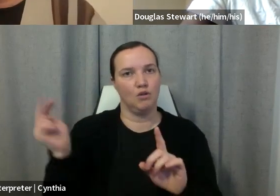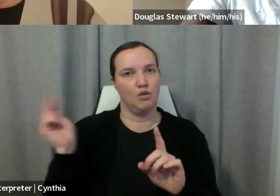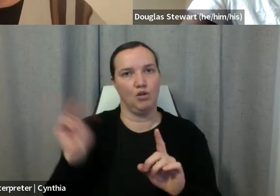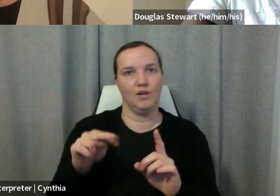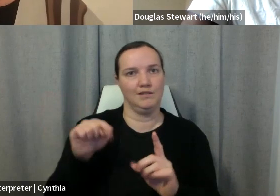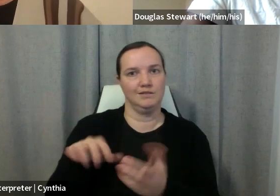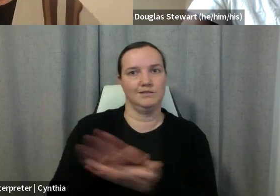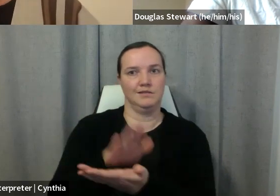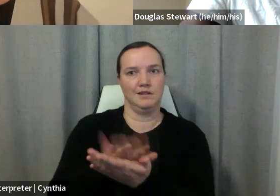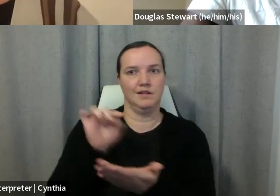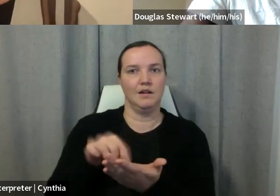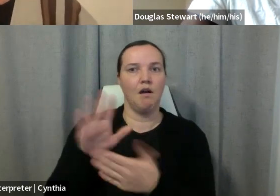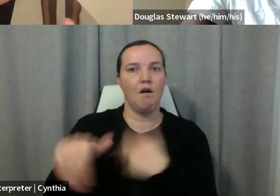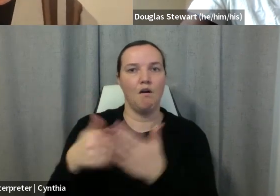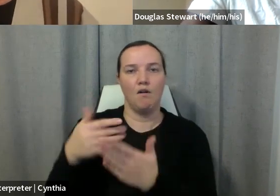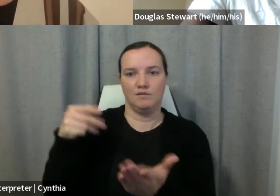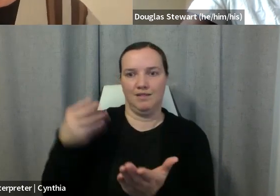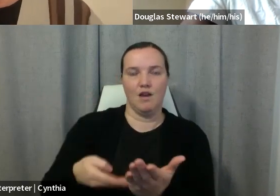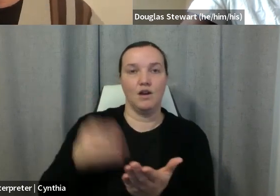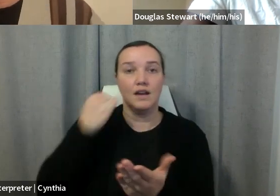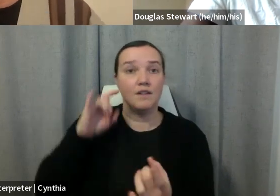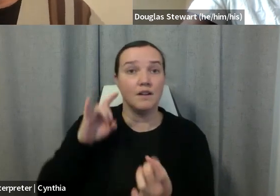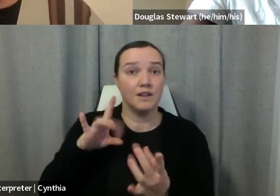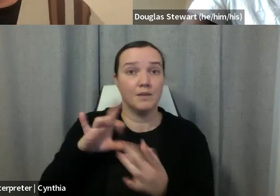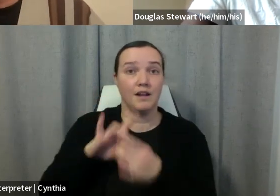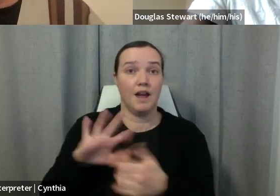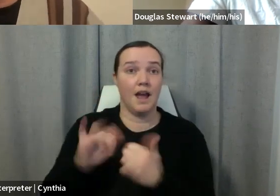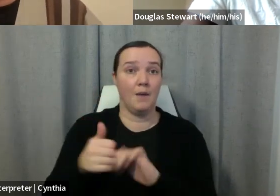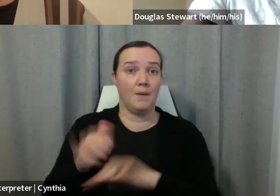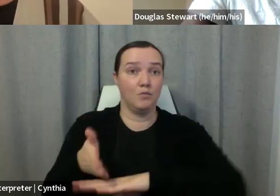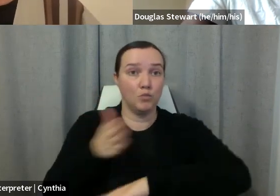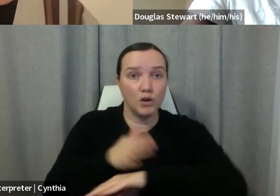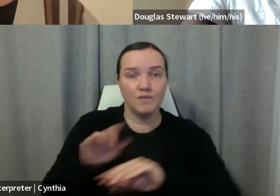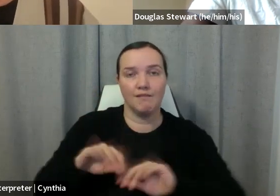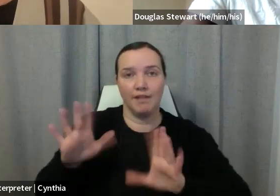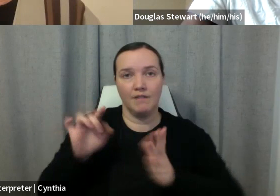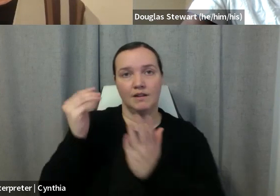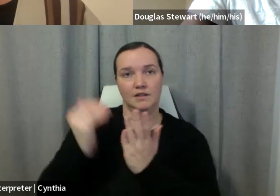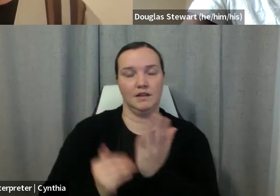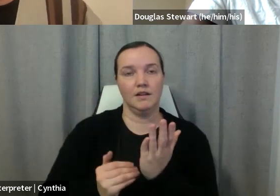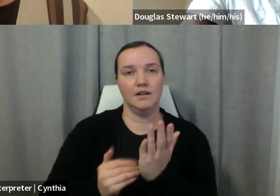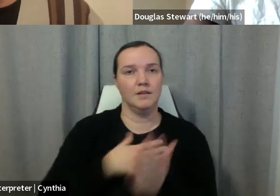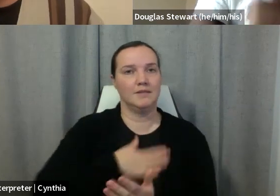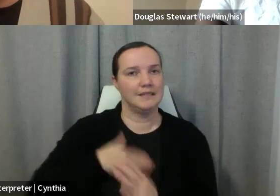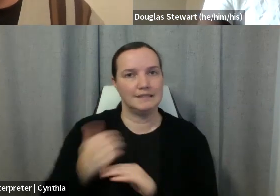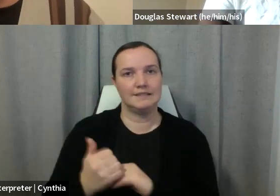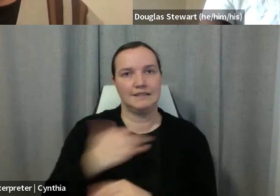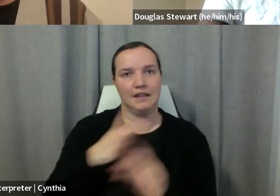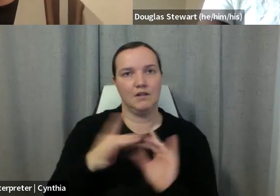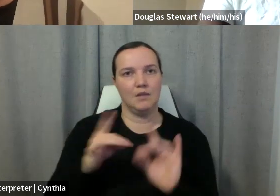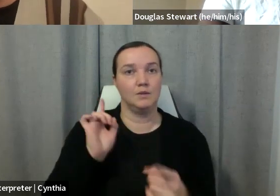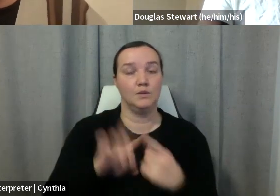all of those documents are there. And if you have feedback on how to improve or clarify those documents, please send your comments